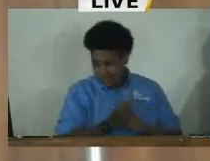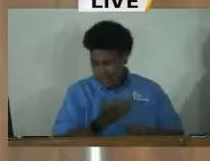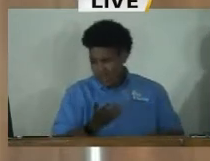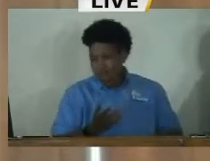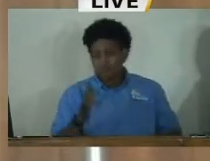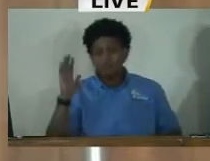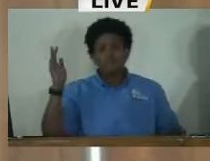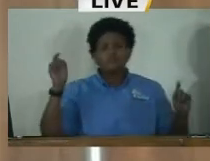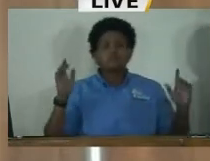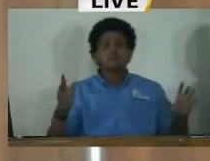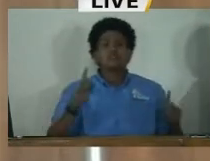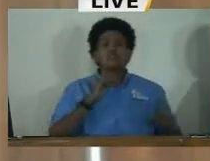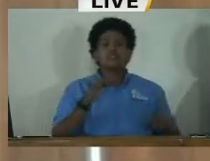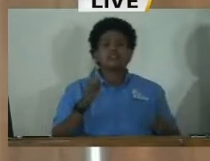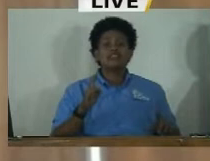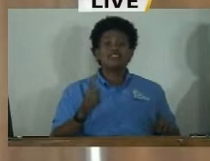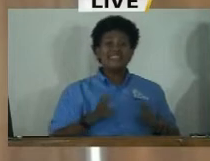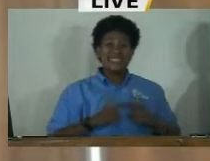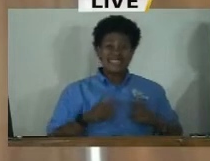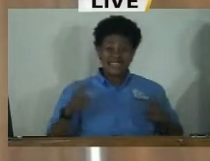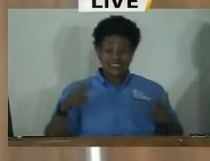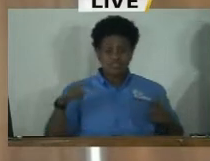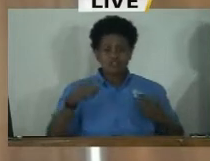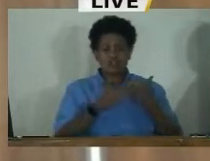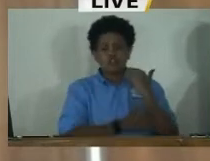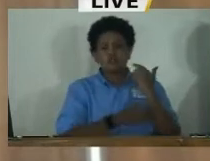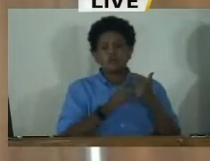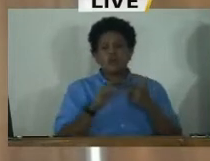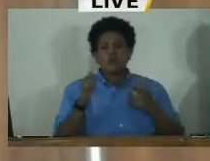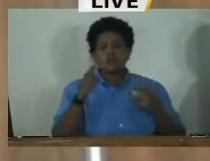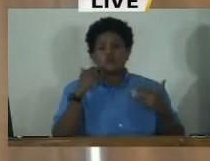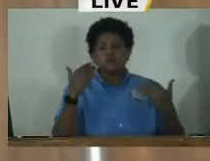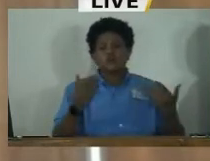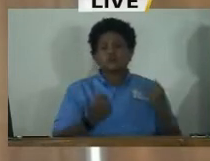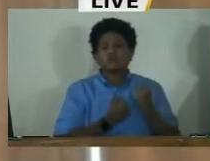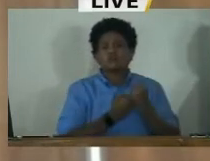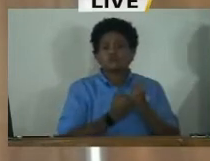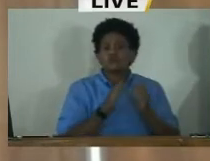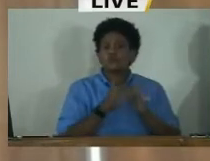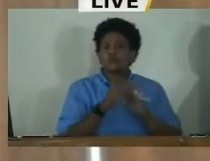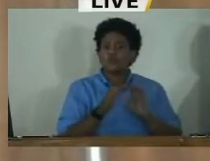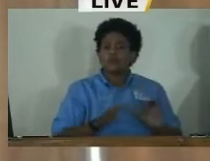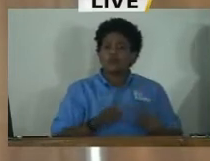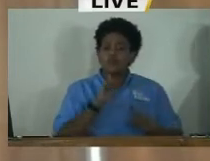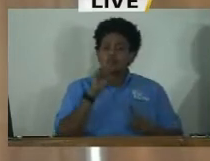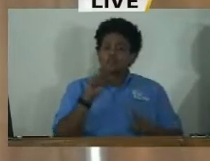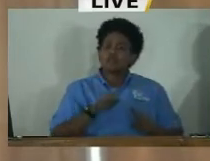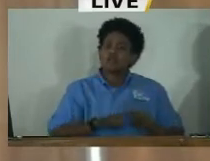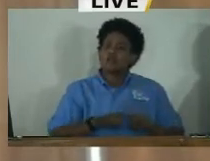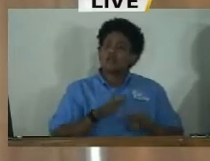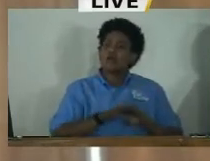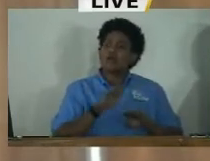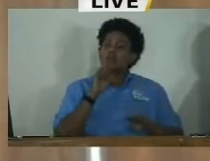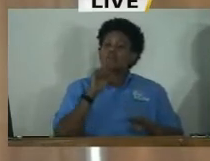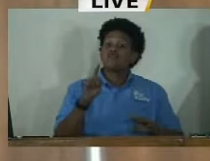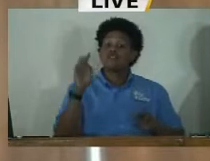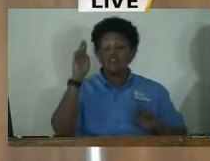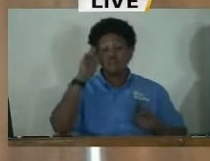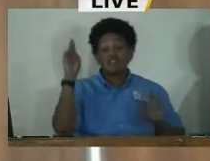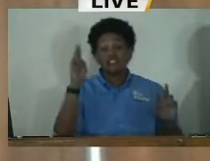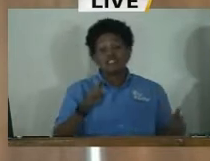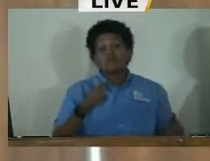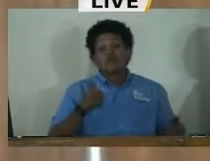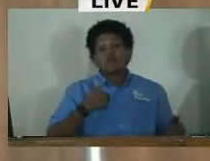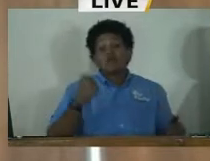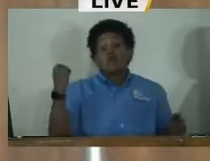Madam Speaker, the magnanimity of these countries and others to step forward to assist Jamaica is indicative of the revered respect we hold